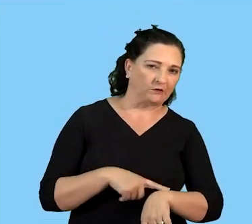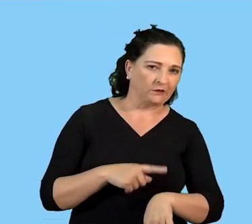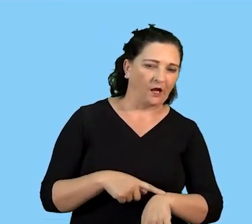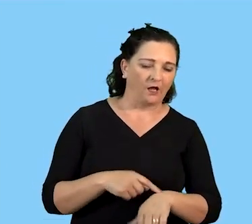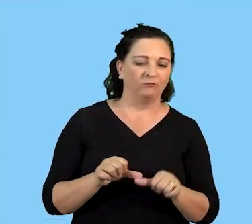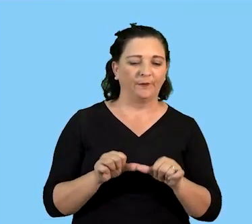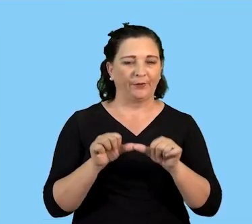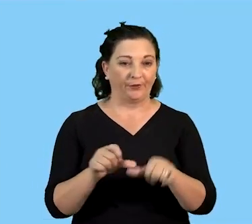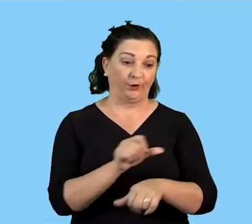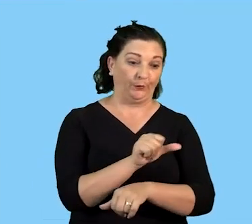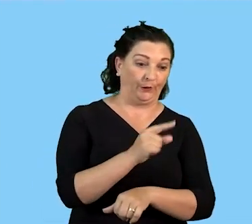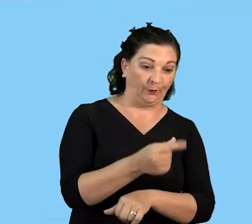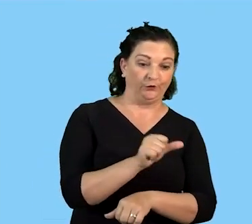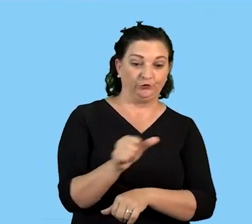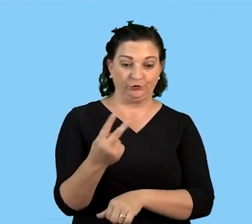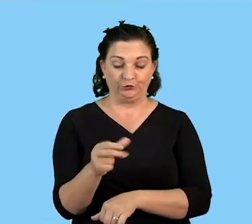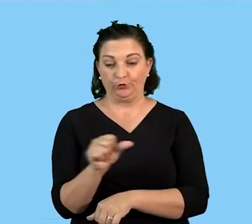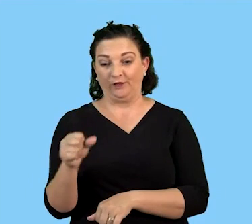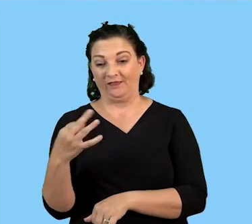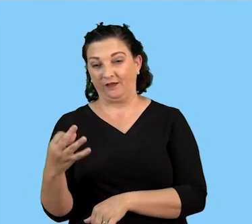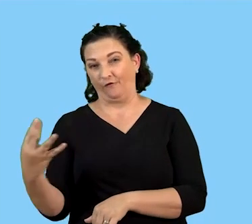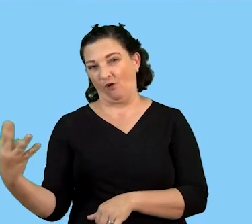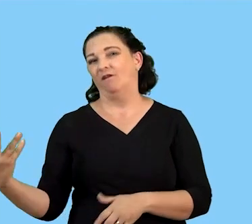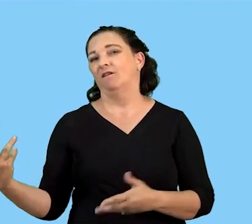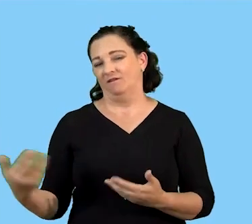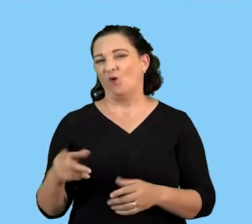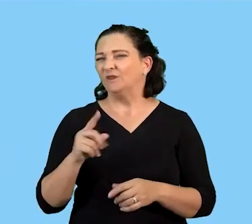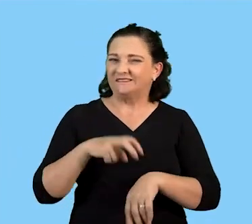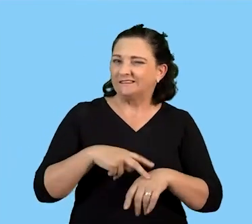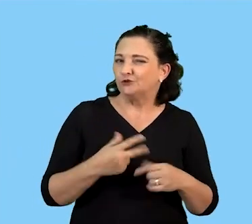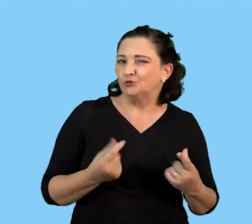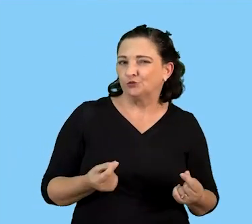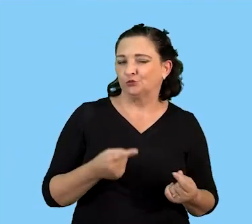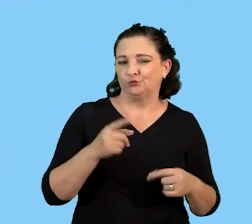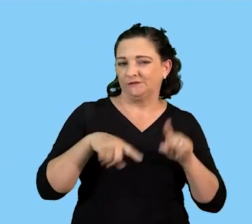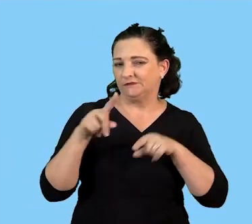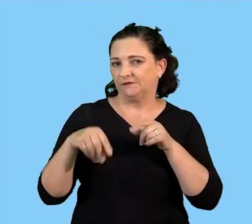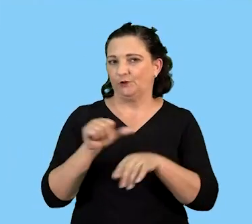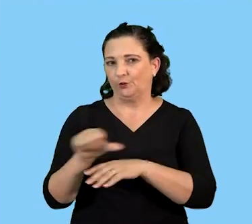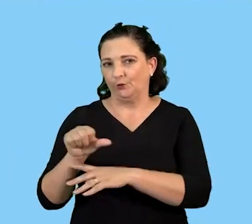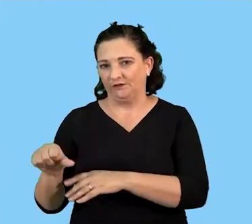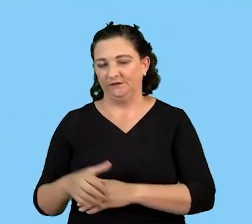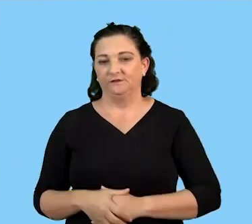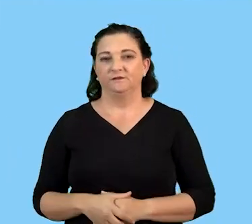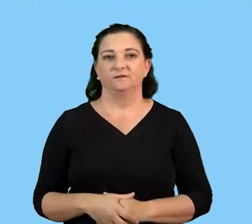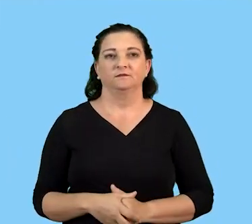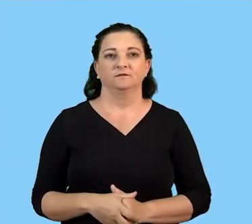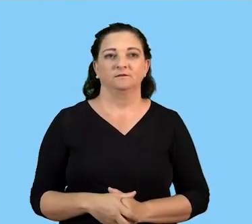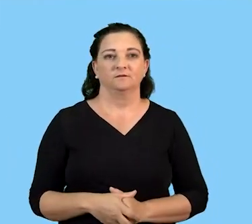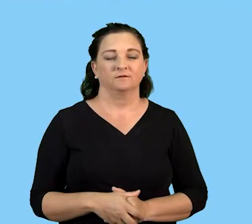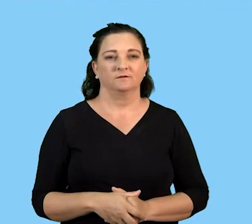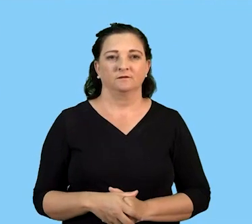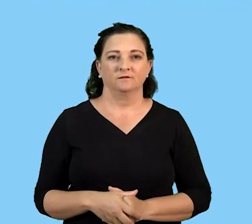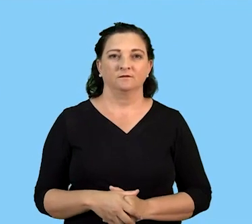time that this is week 1, this is week 2, week 3, week 4, and what must be done in those different weeks in terms of